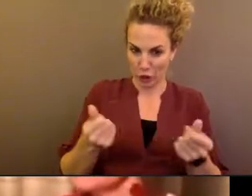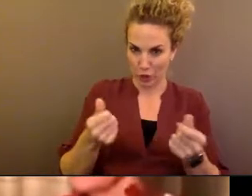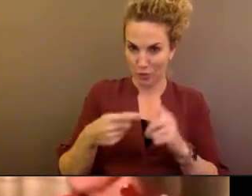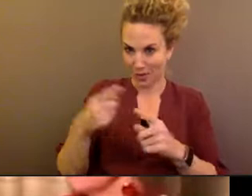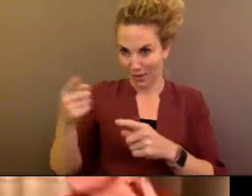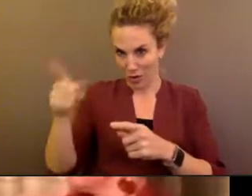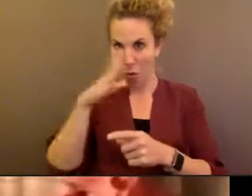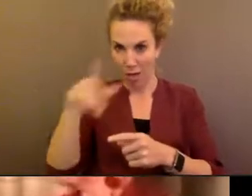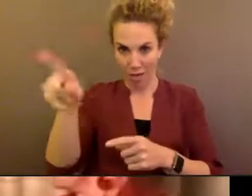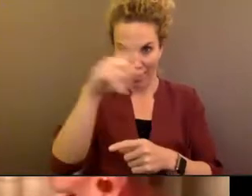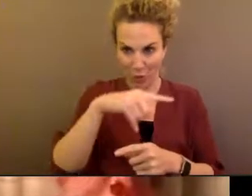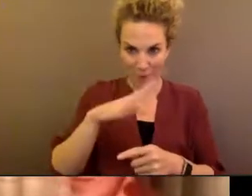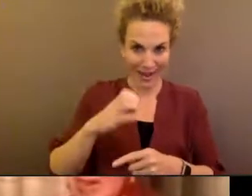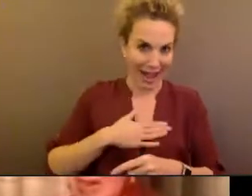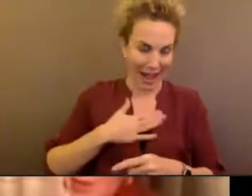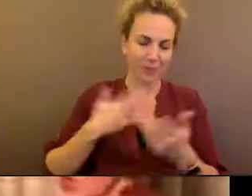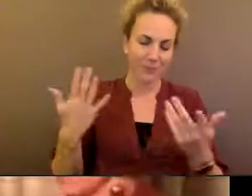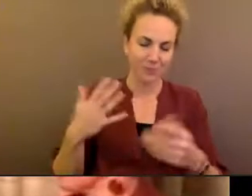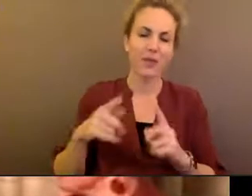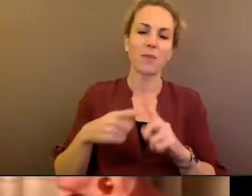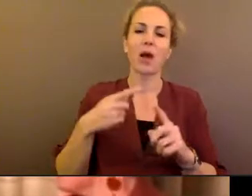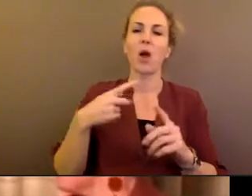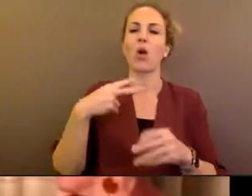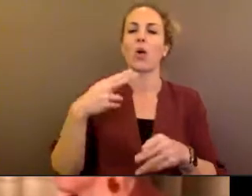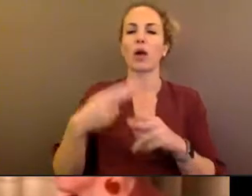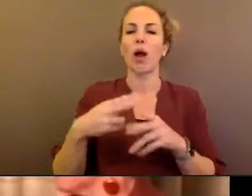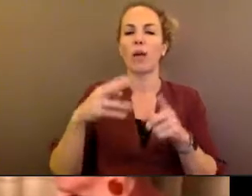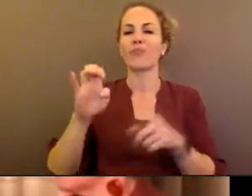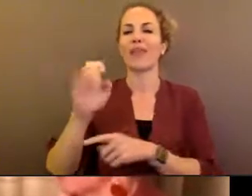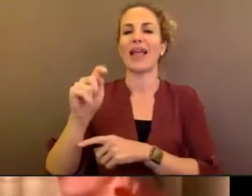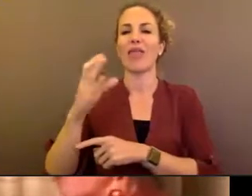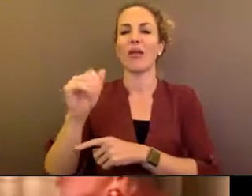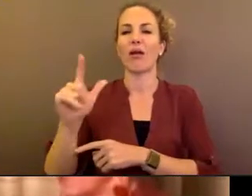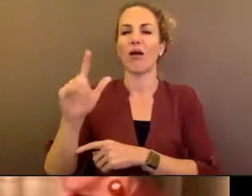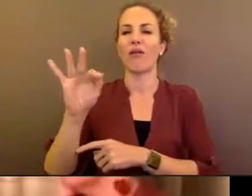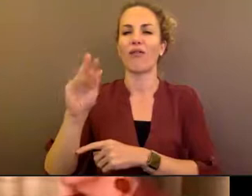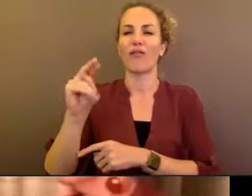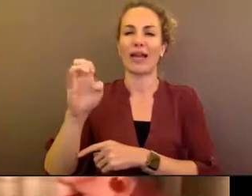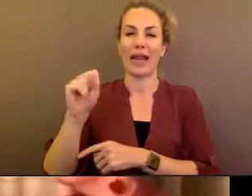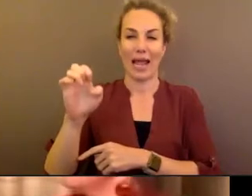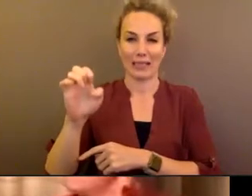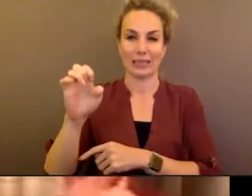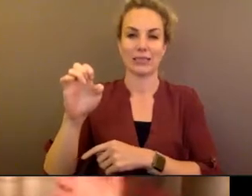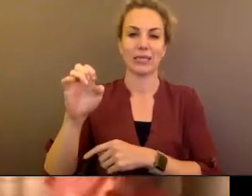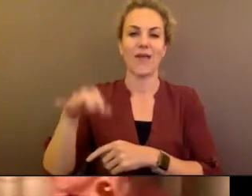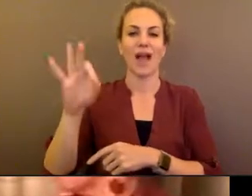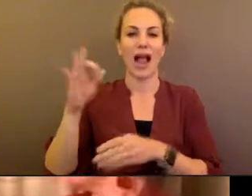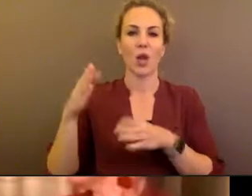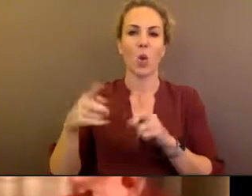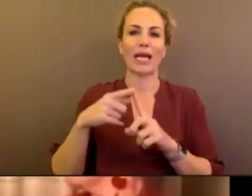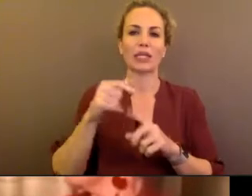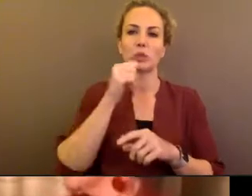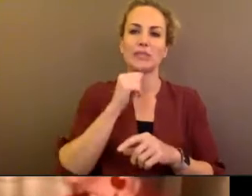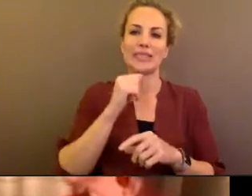call this is a term we learned early on that I like. We call it ethical finesse. Mm-hmm. Can we find a way to deal with